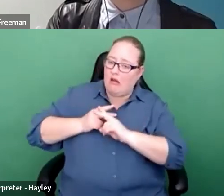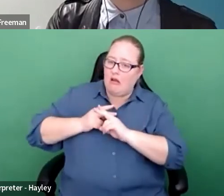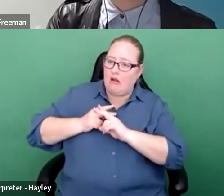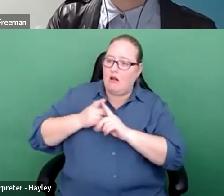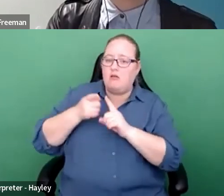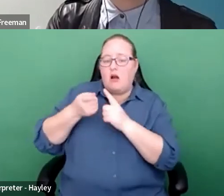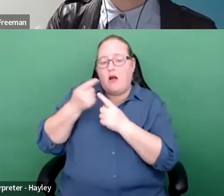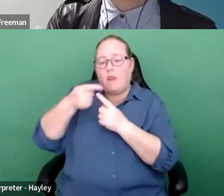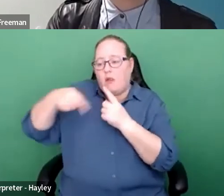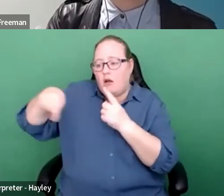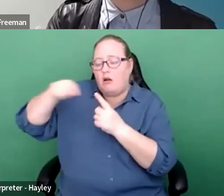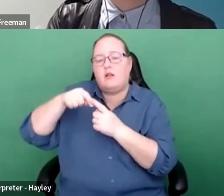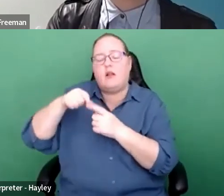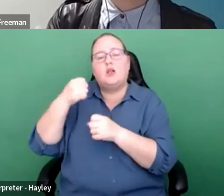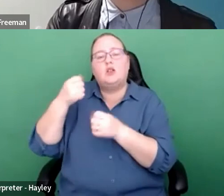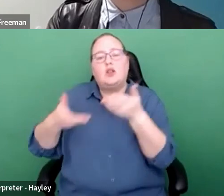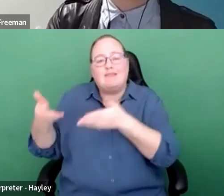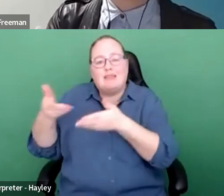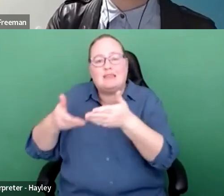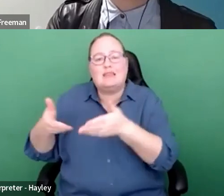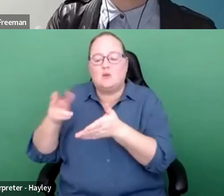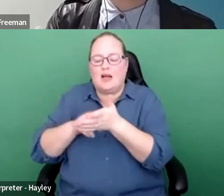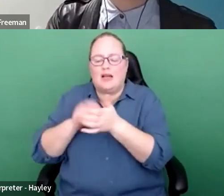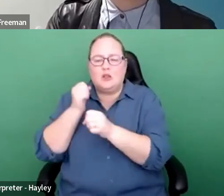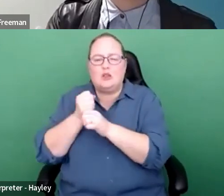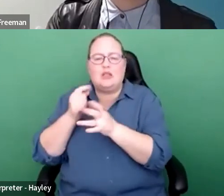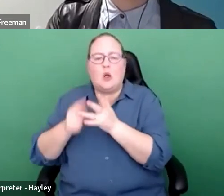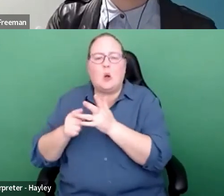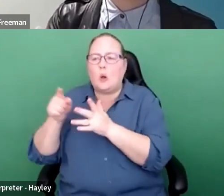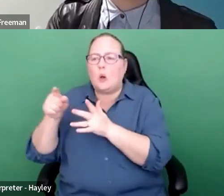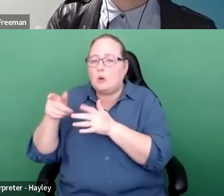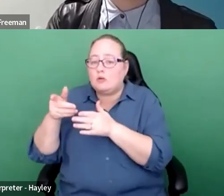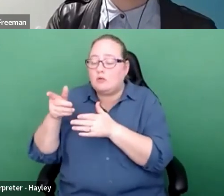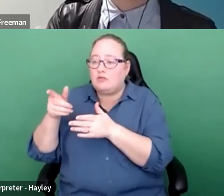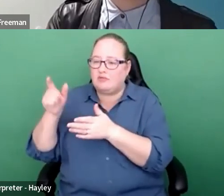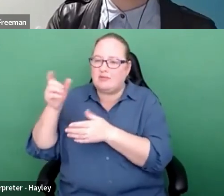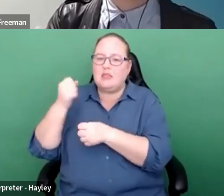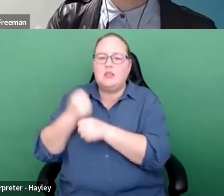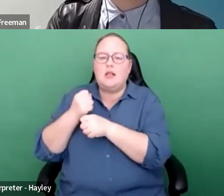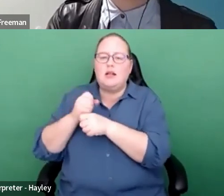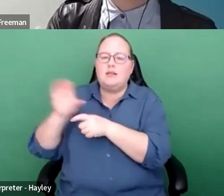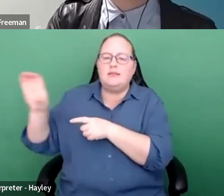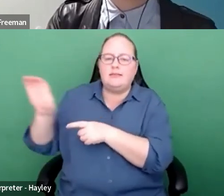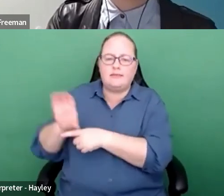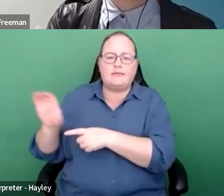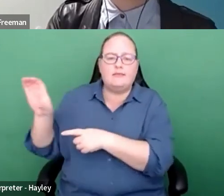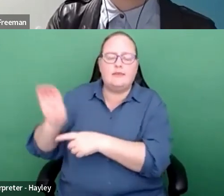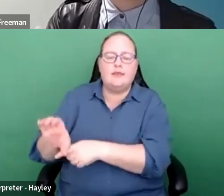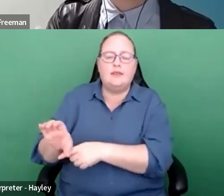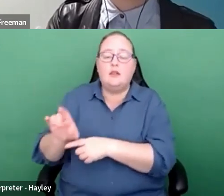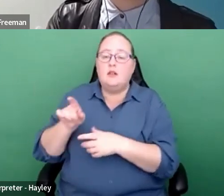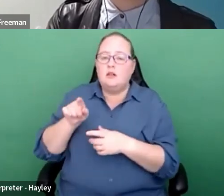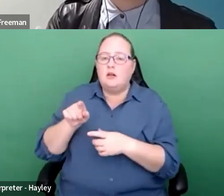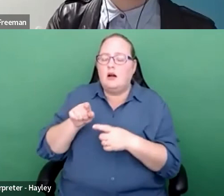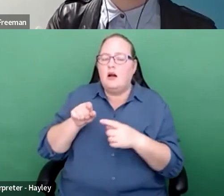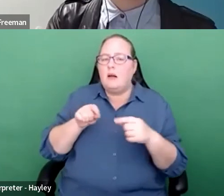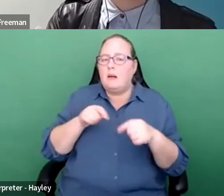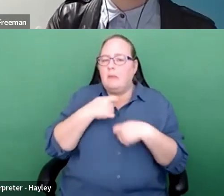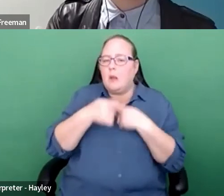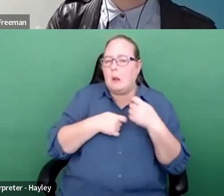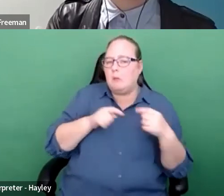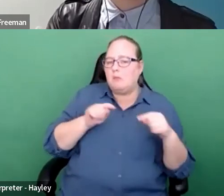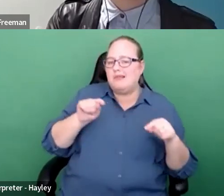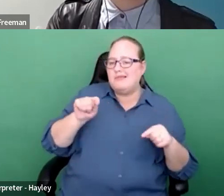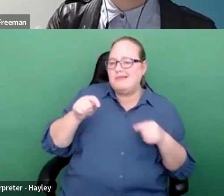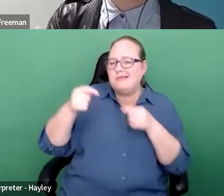charities working in the homelessness sector that ultimately draw a lot of their funding from the state. Does that lead to a hostility, perhaps? Is